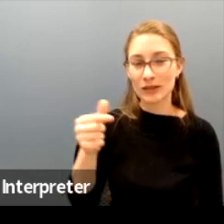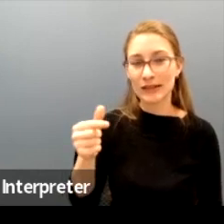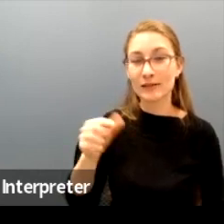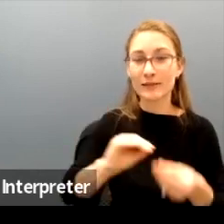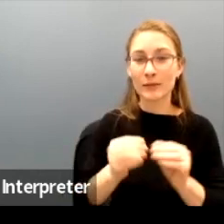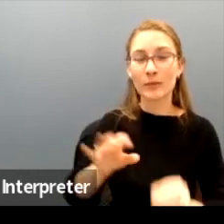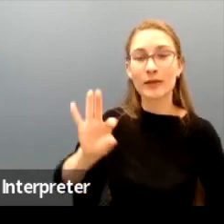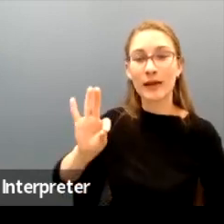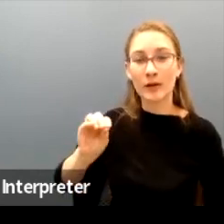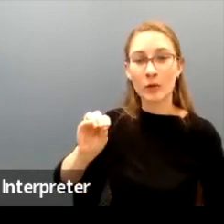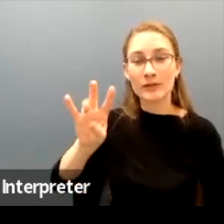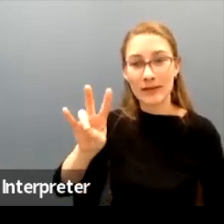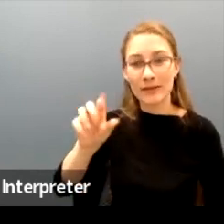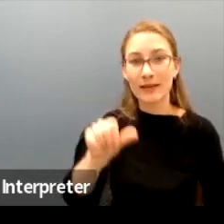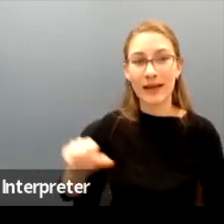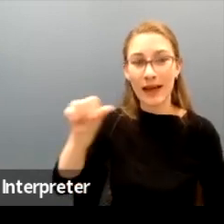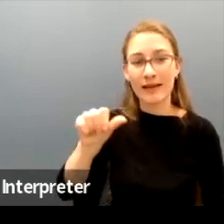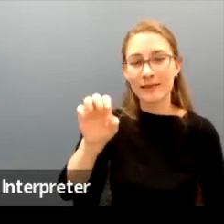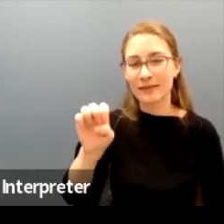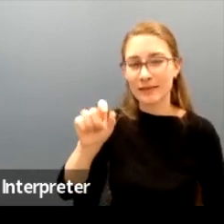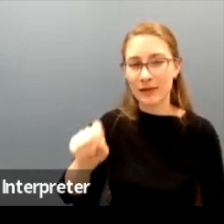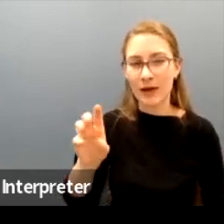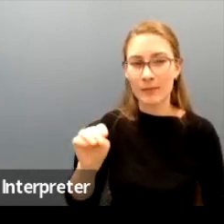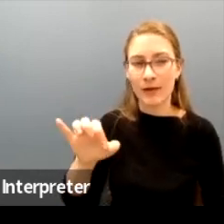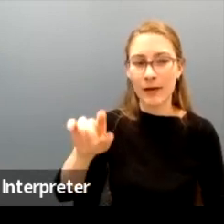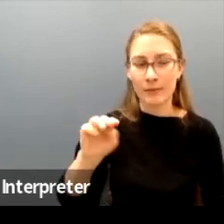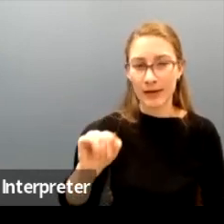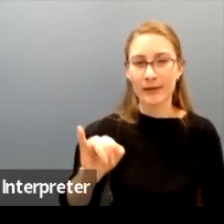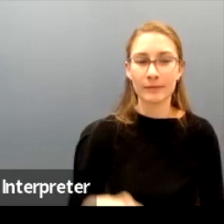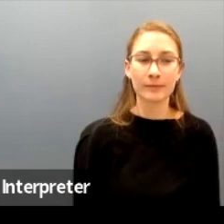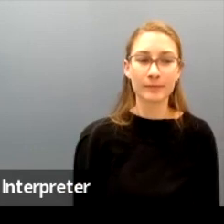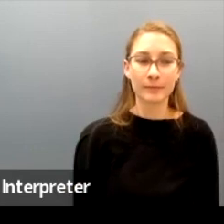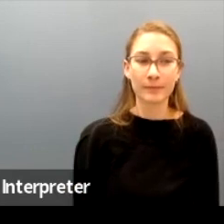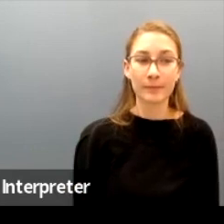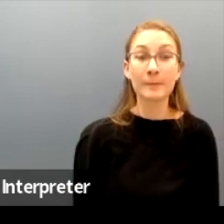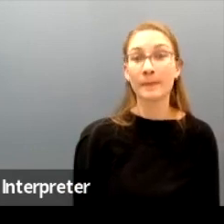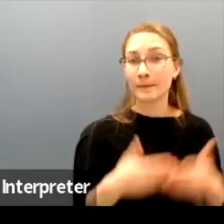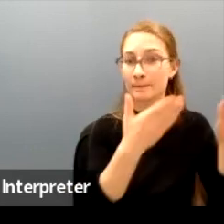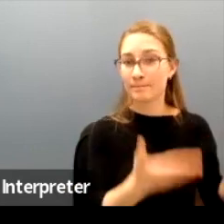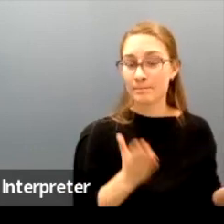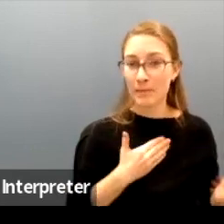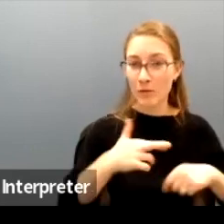cxg907@med.miami.edu. And then these are my references that I used to create this presentation. That's it.